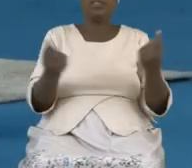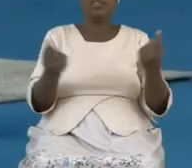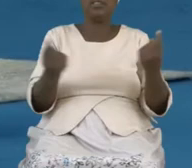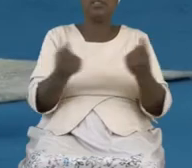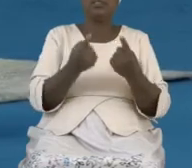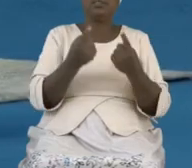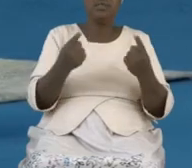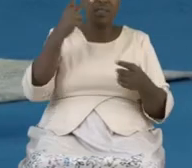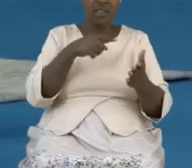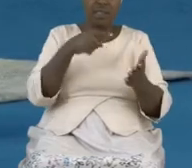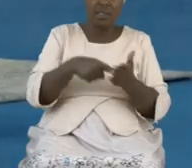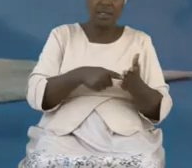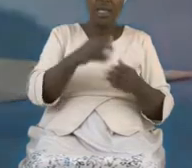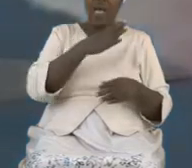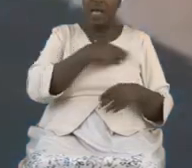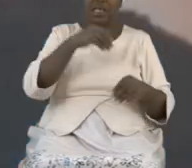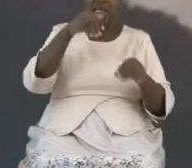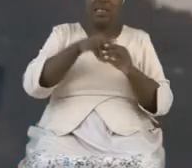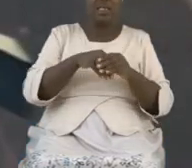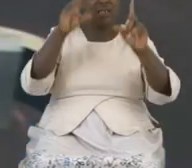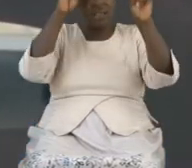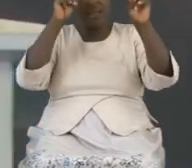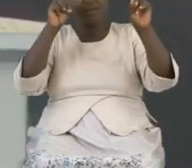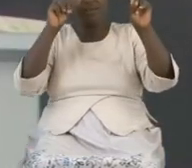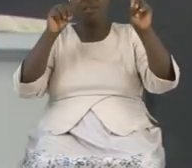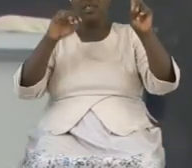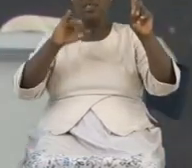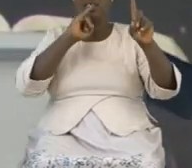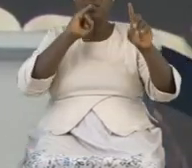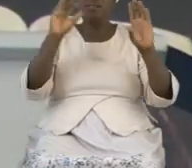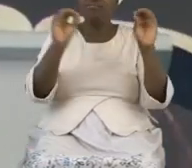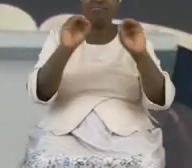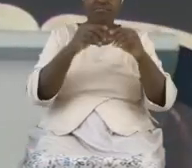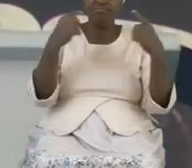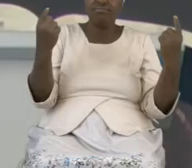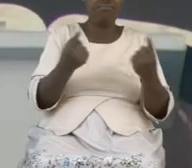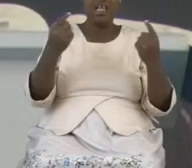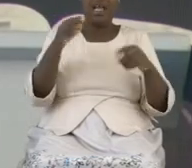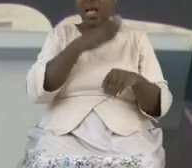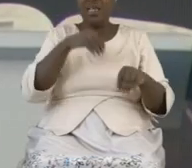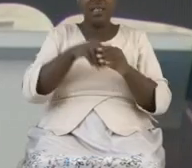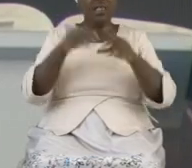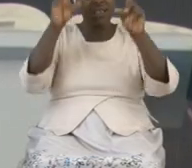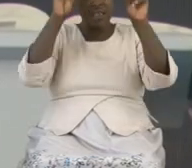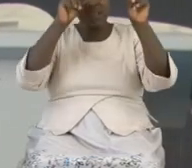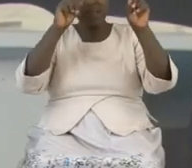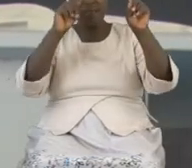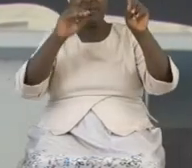"And in him is no sin." And in him is no